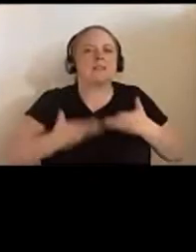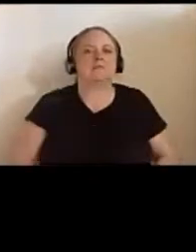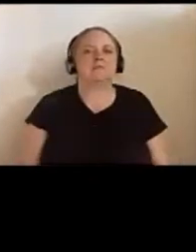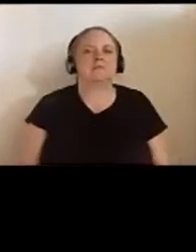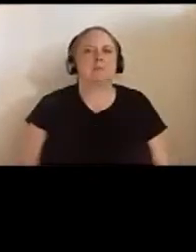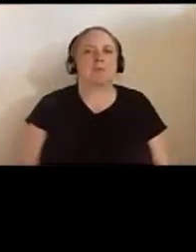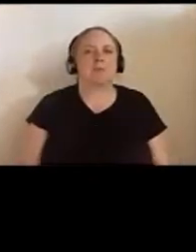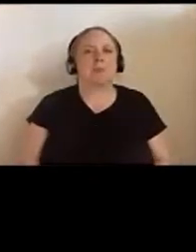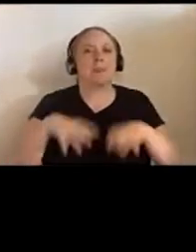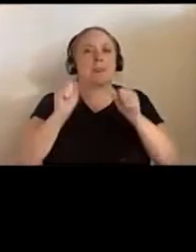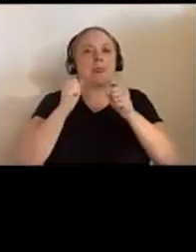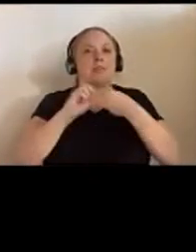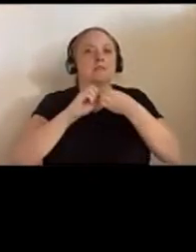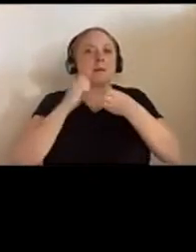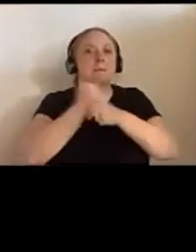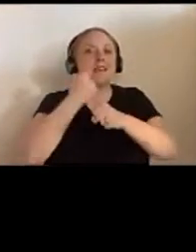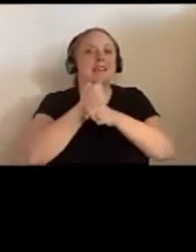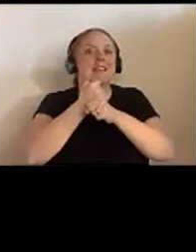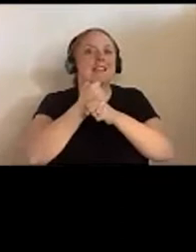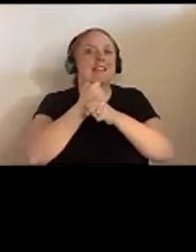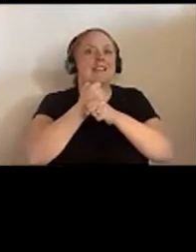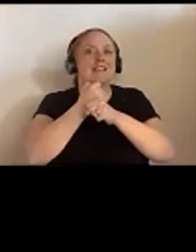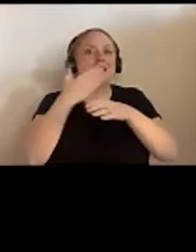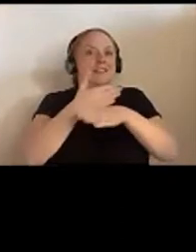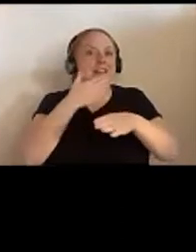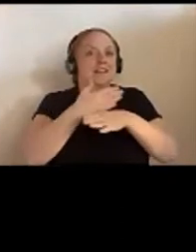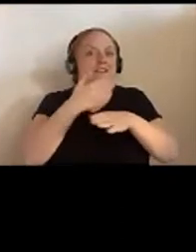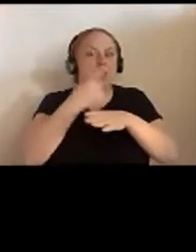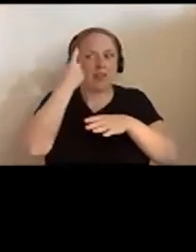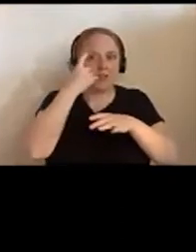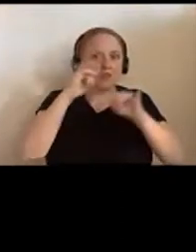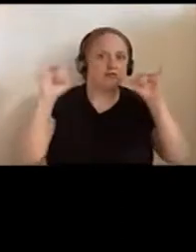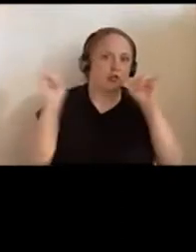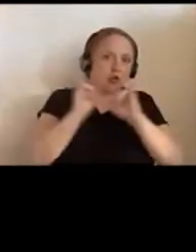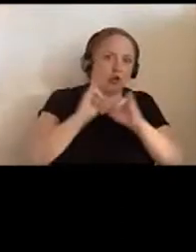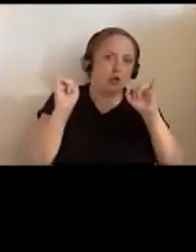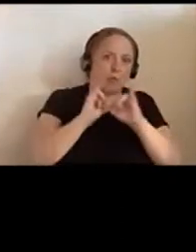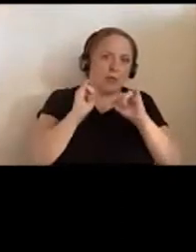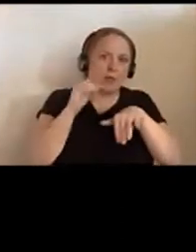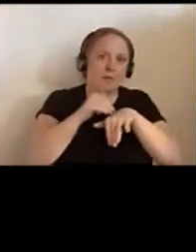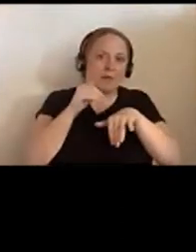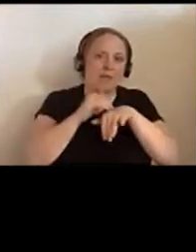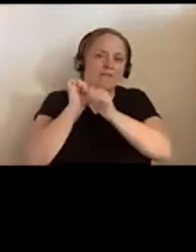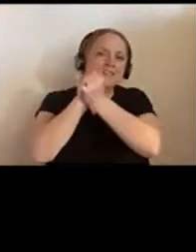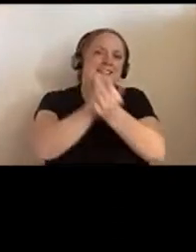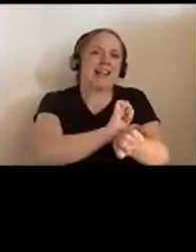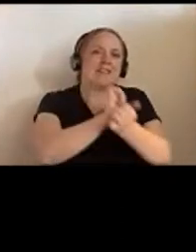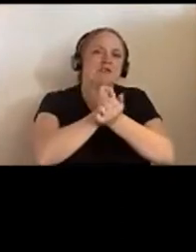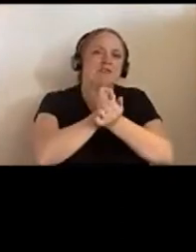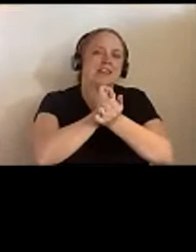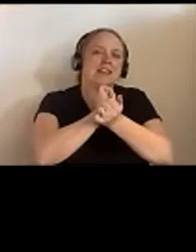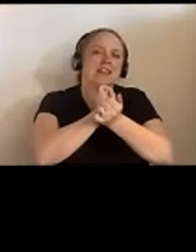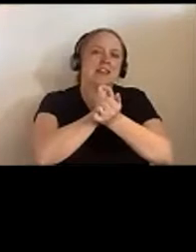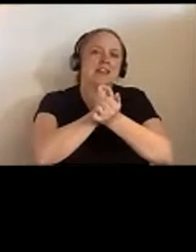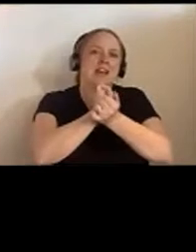the installation, and I was thinking, if we're going to be thinking about the trauma of and the impacts of slavery and